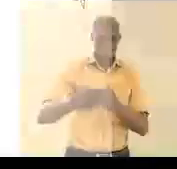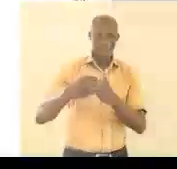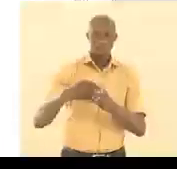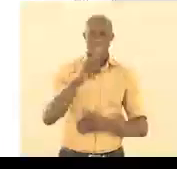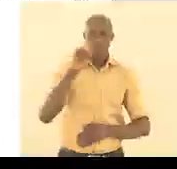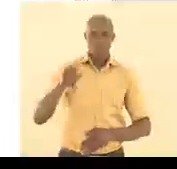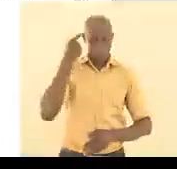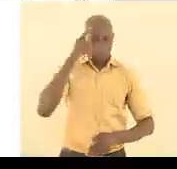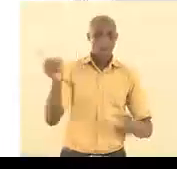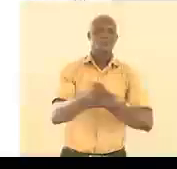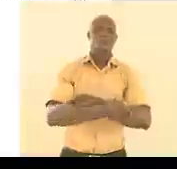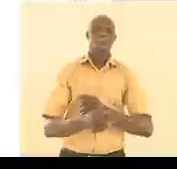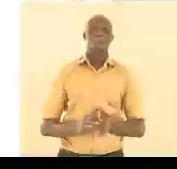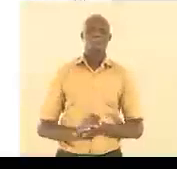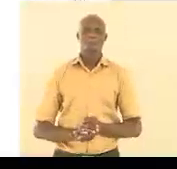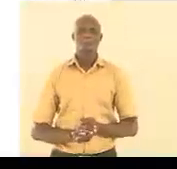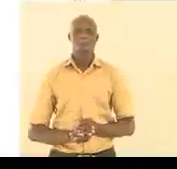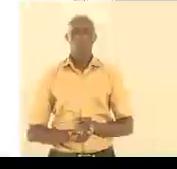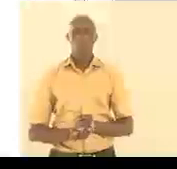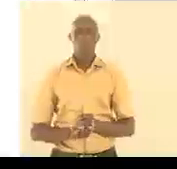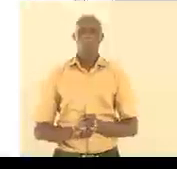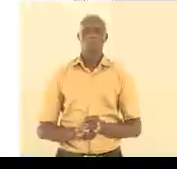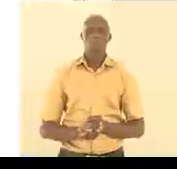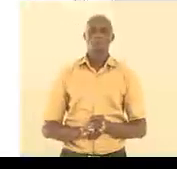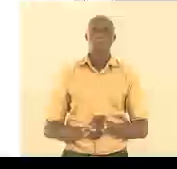Lead questions for today.